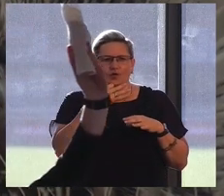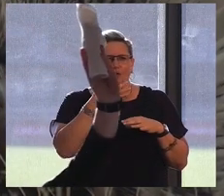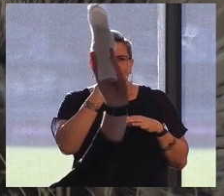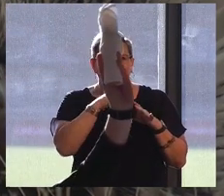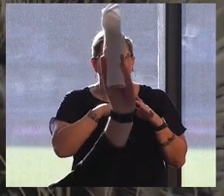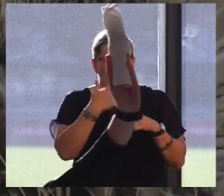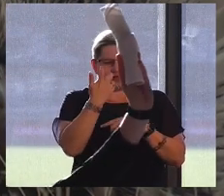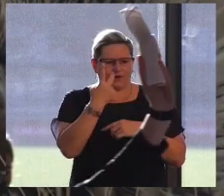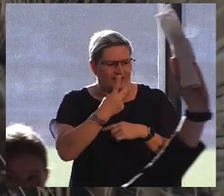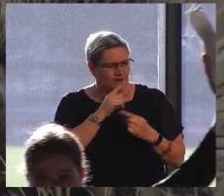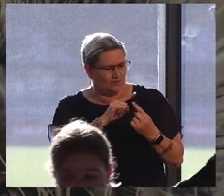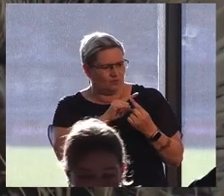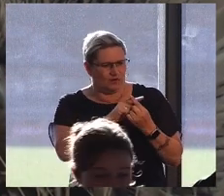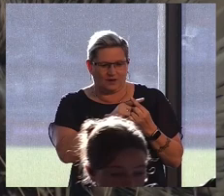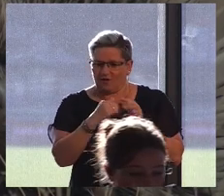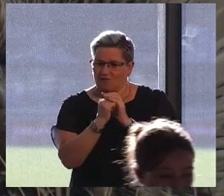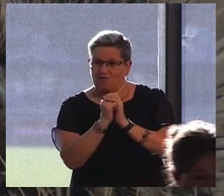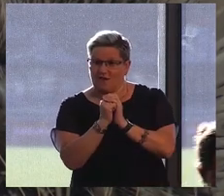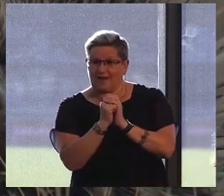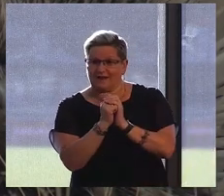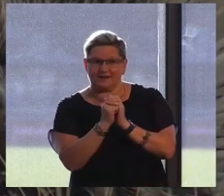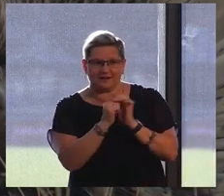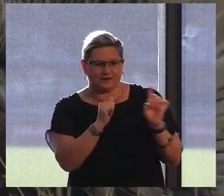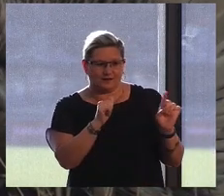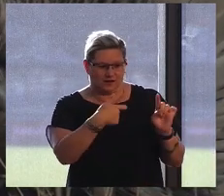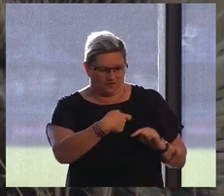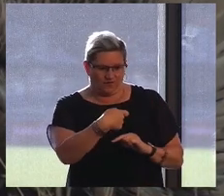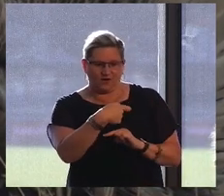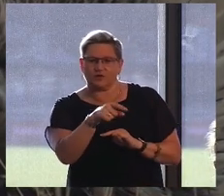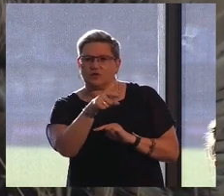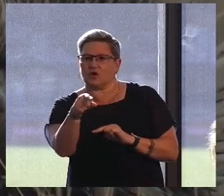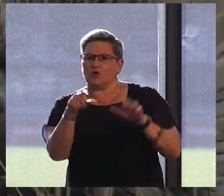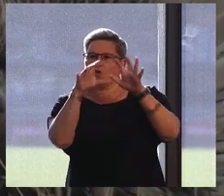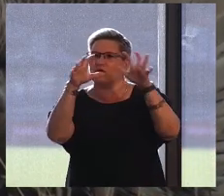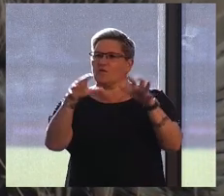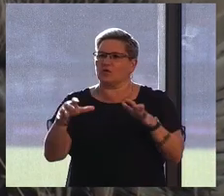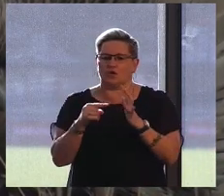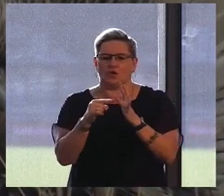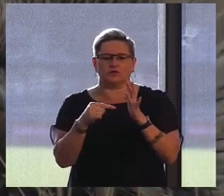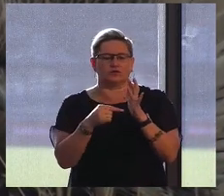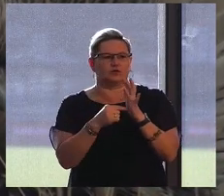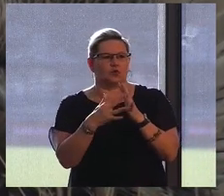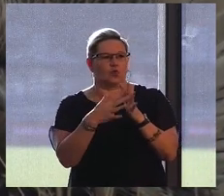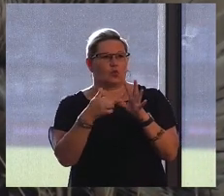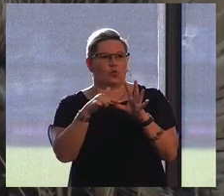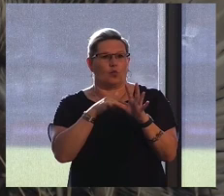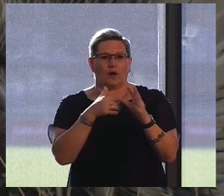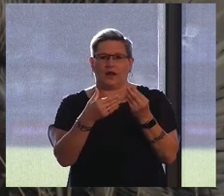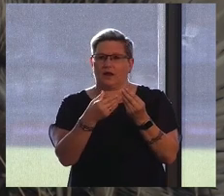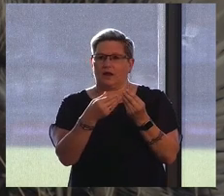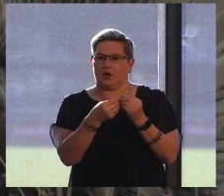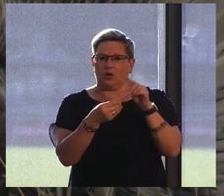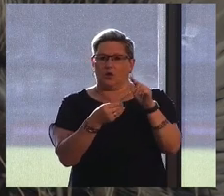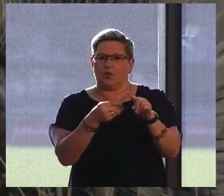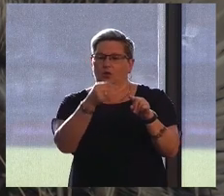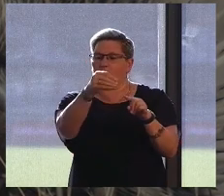who invited us out to the forest in the Otways to wear muted pink dresses to be part of her